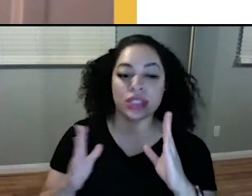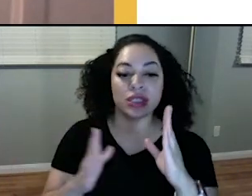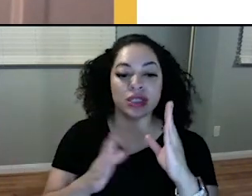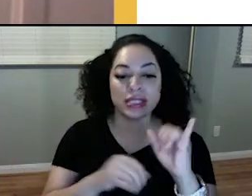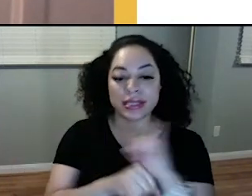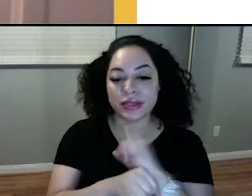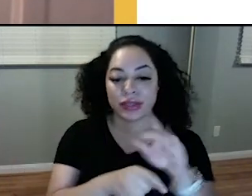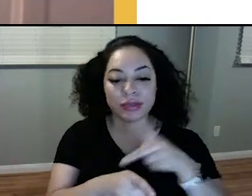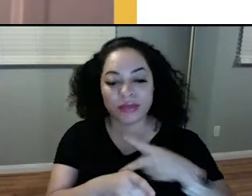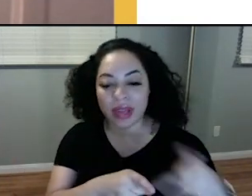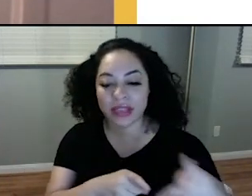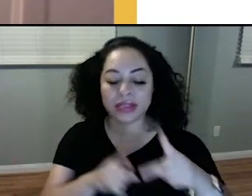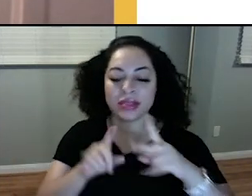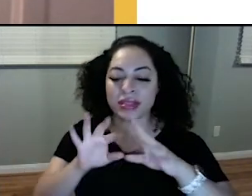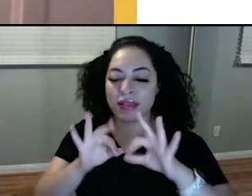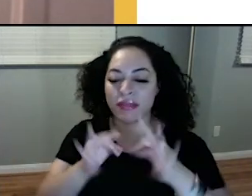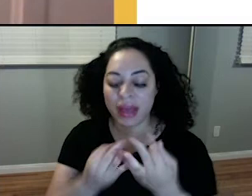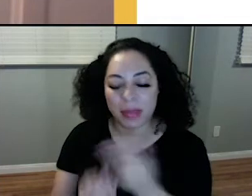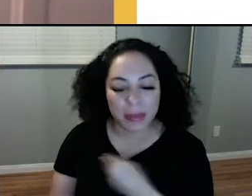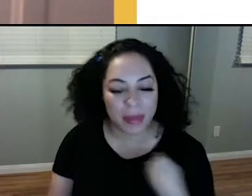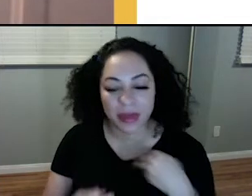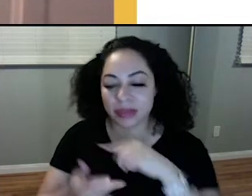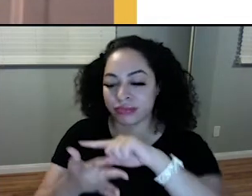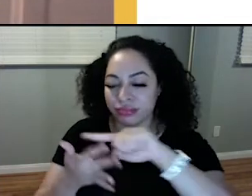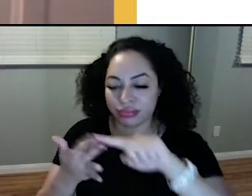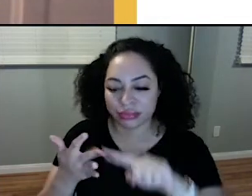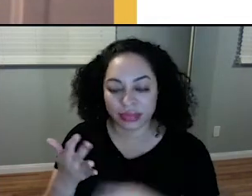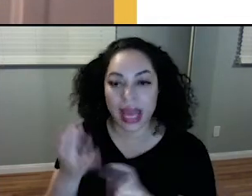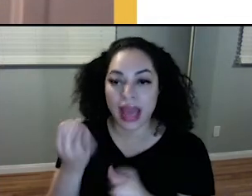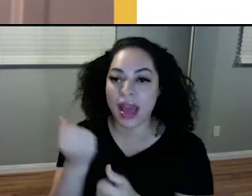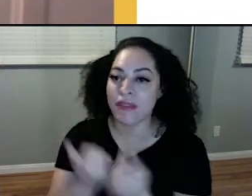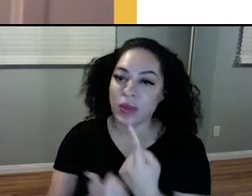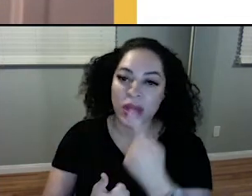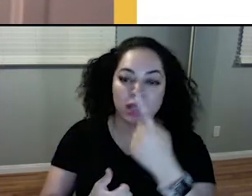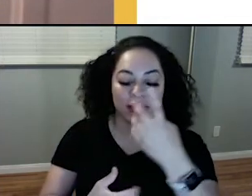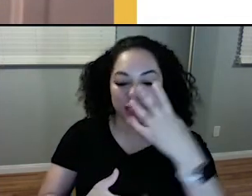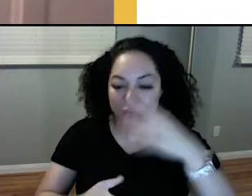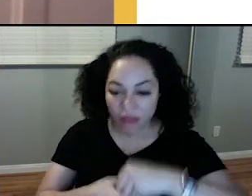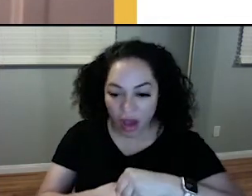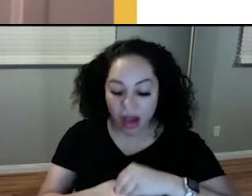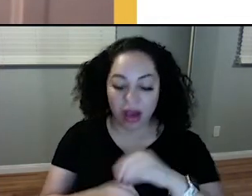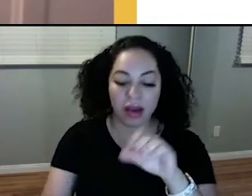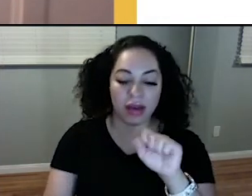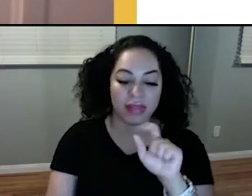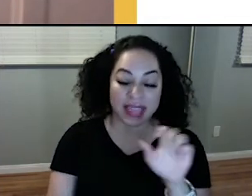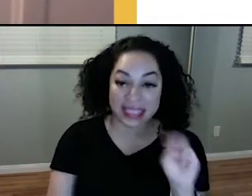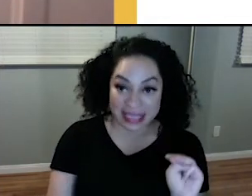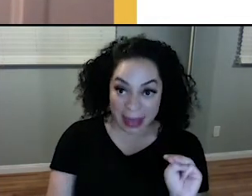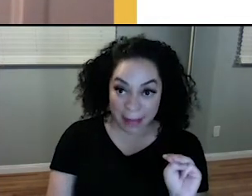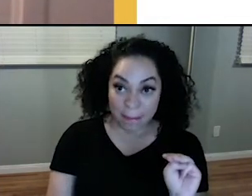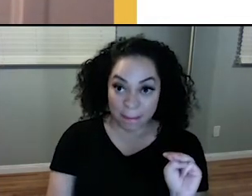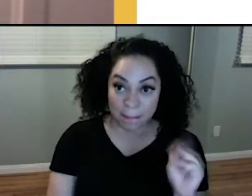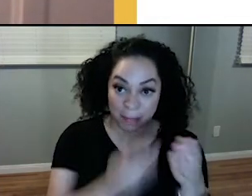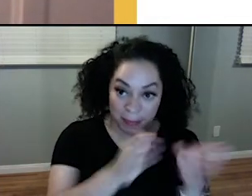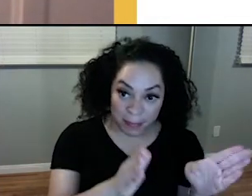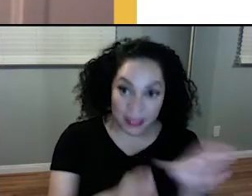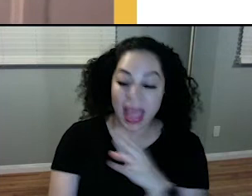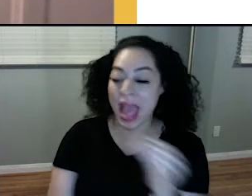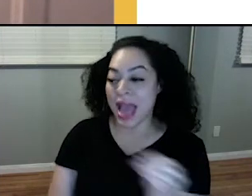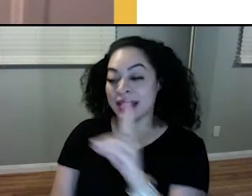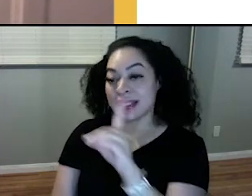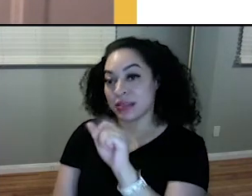industry professionals and family members and people who have been touched by the STEM fields and the disability